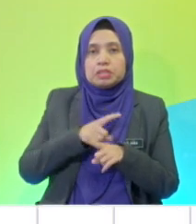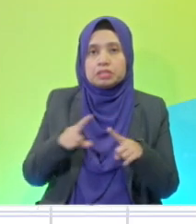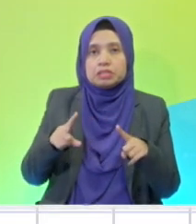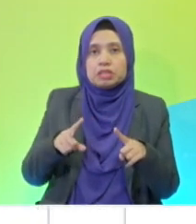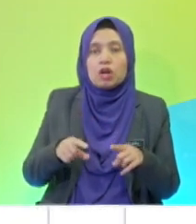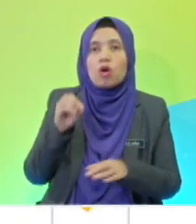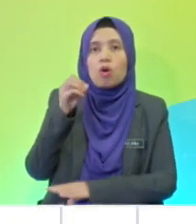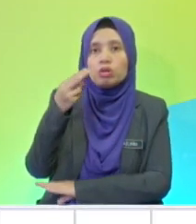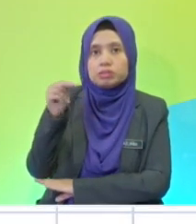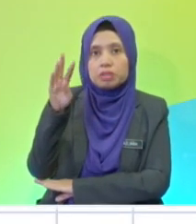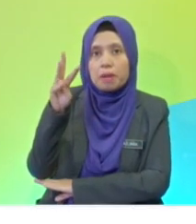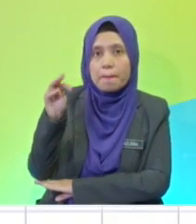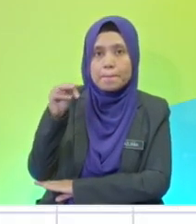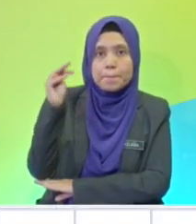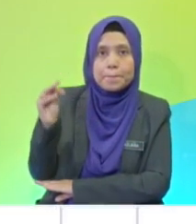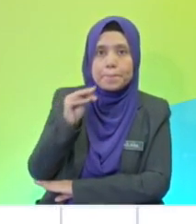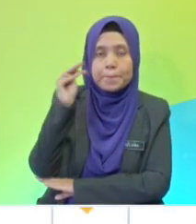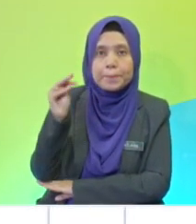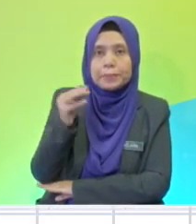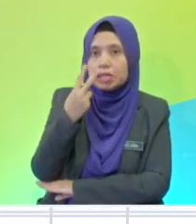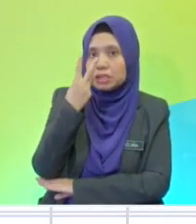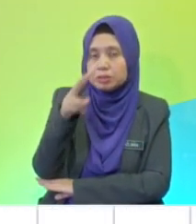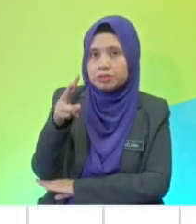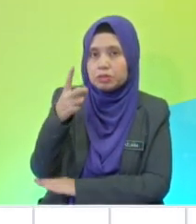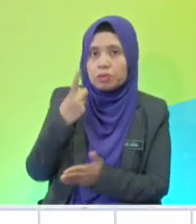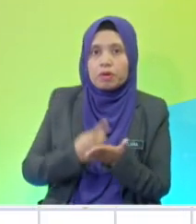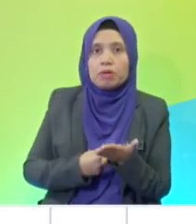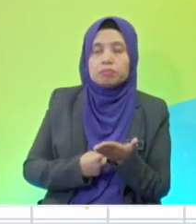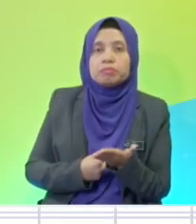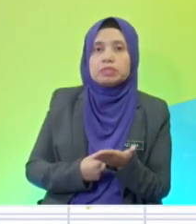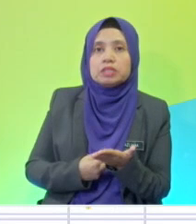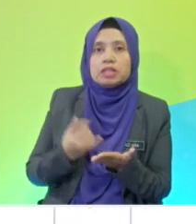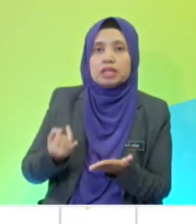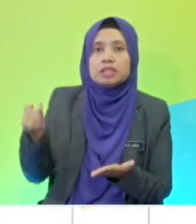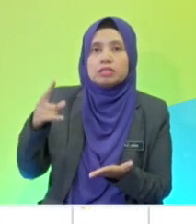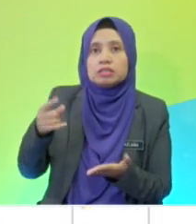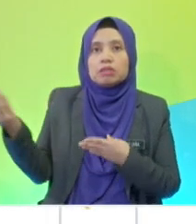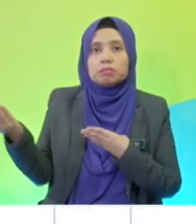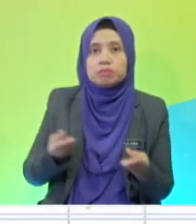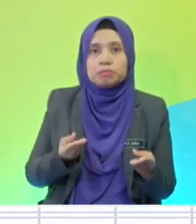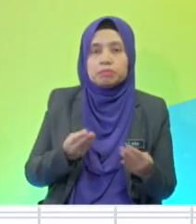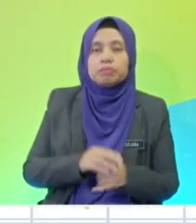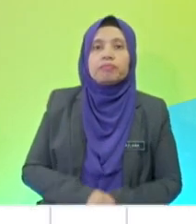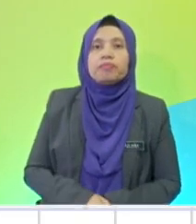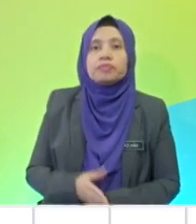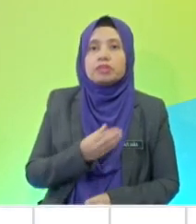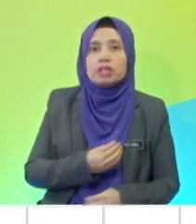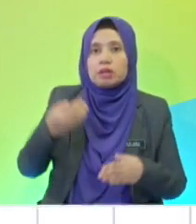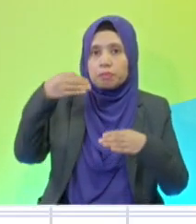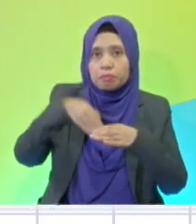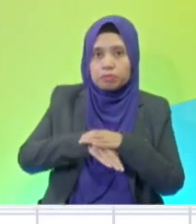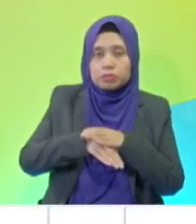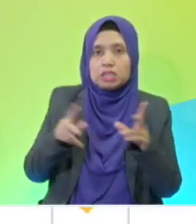On Monday, we'll look at the things you bring in, choose the 6 most interesting, and put them in